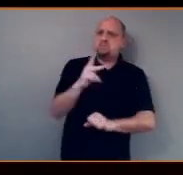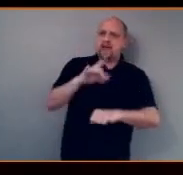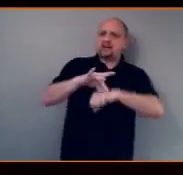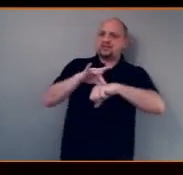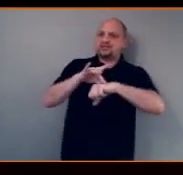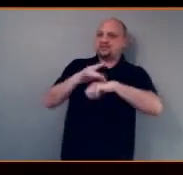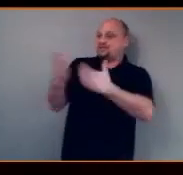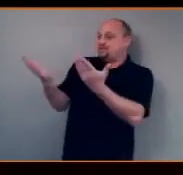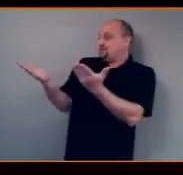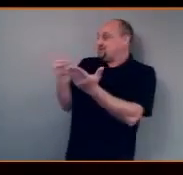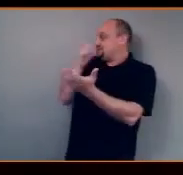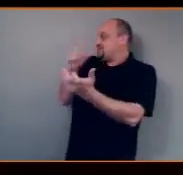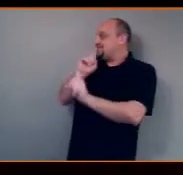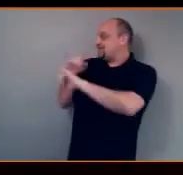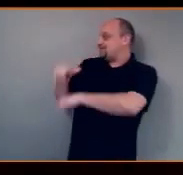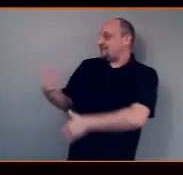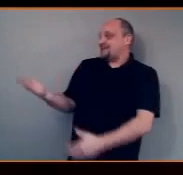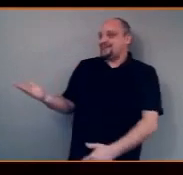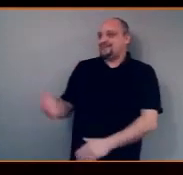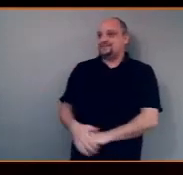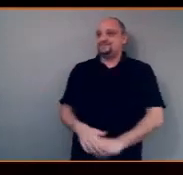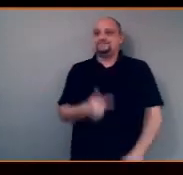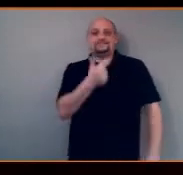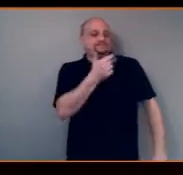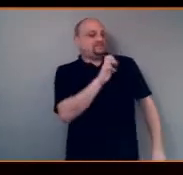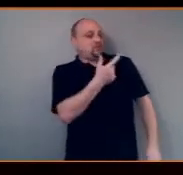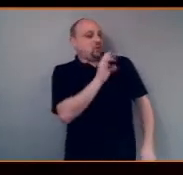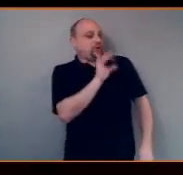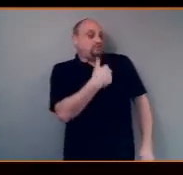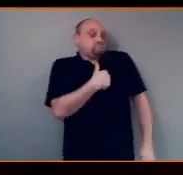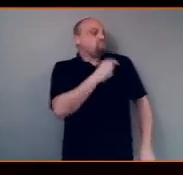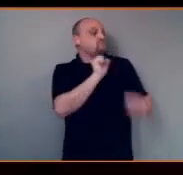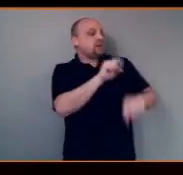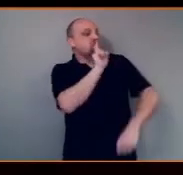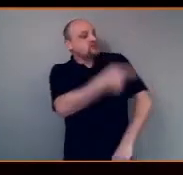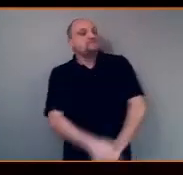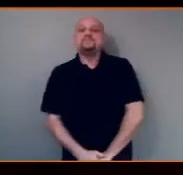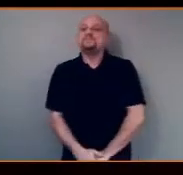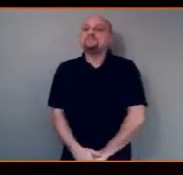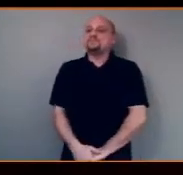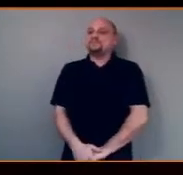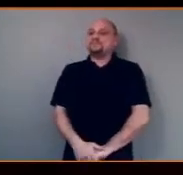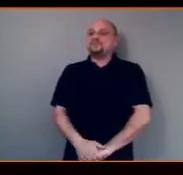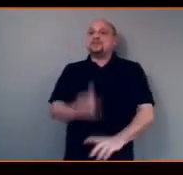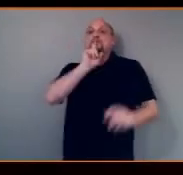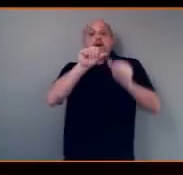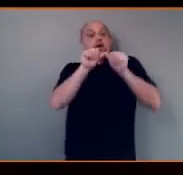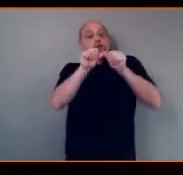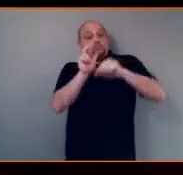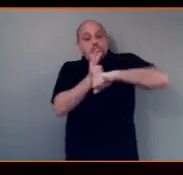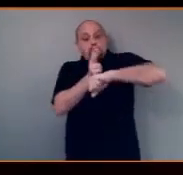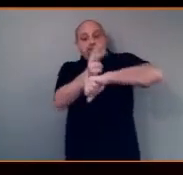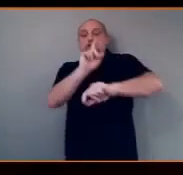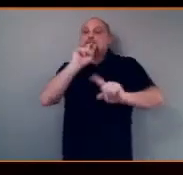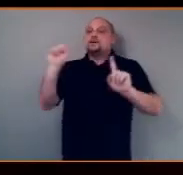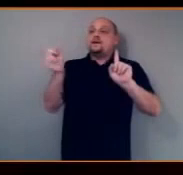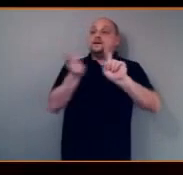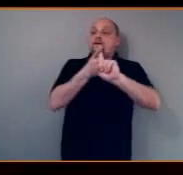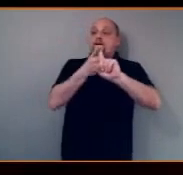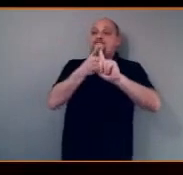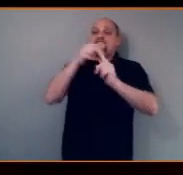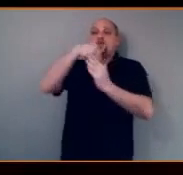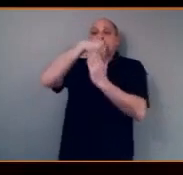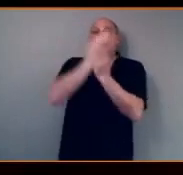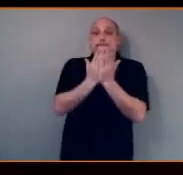that question? I could give it a shot. So Perseverance is actually the first leg of what's called the